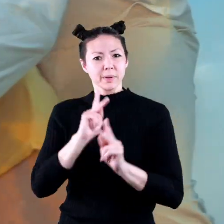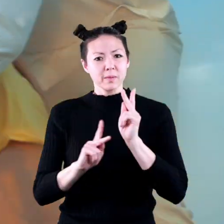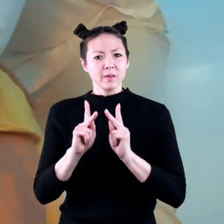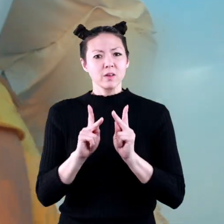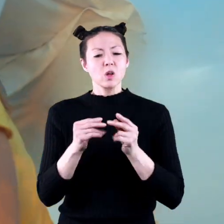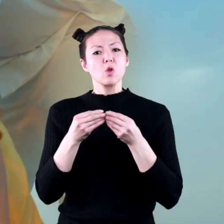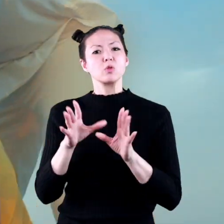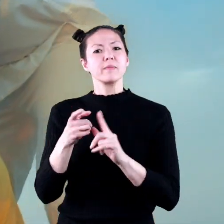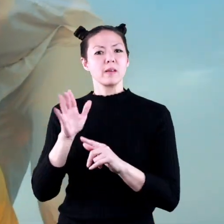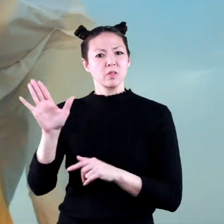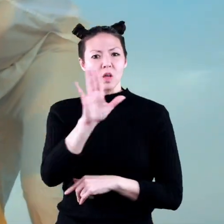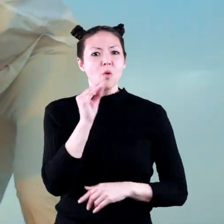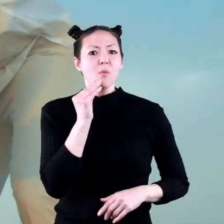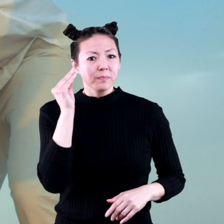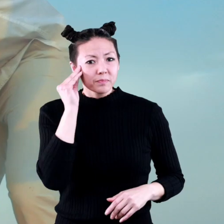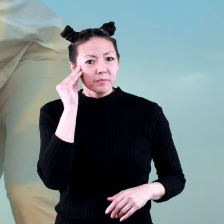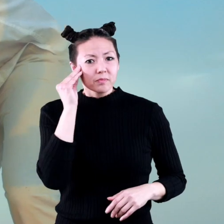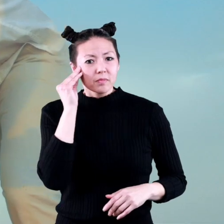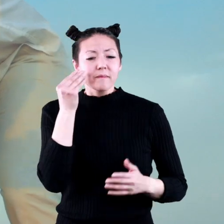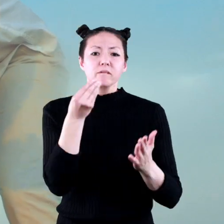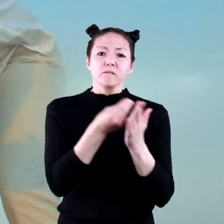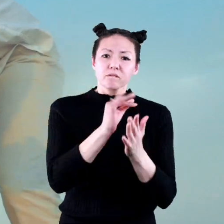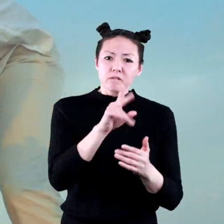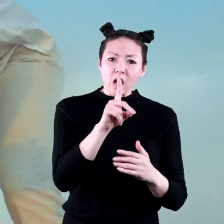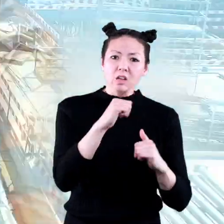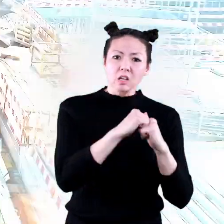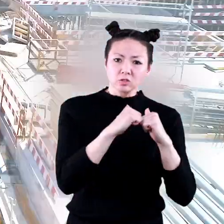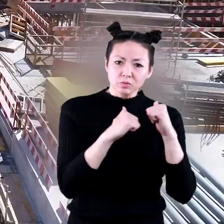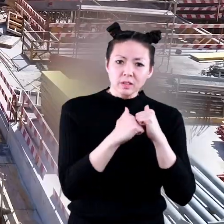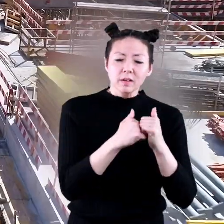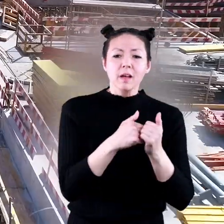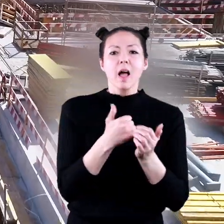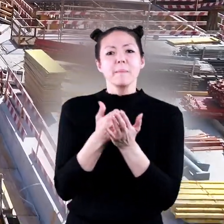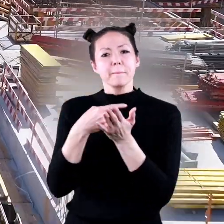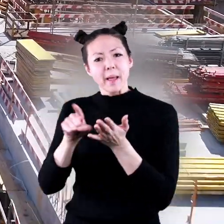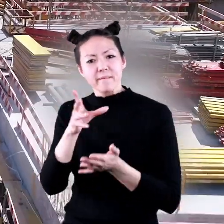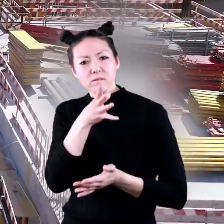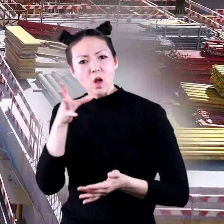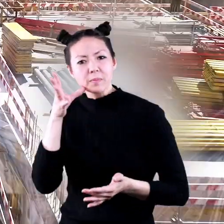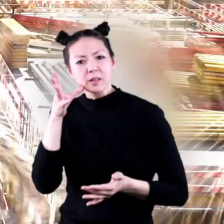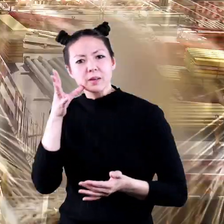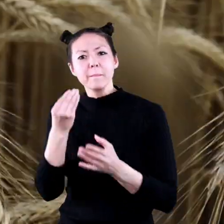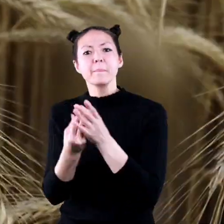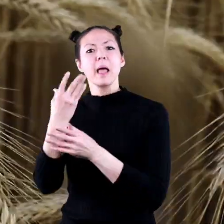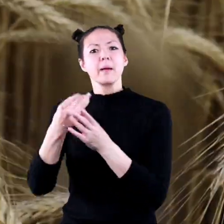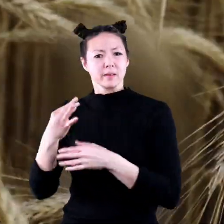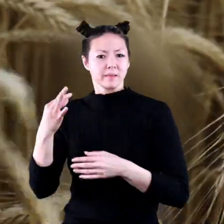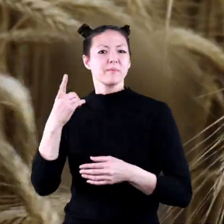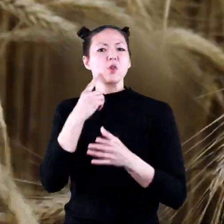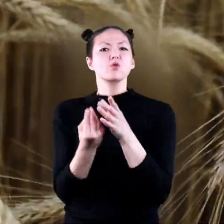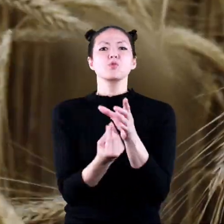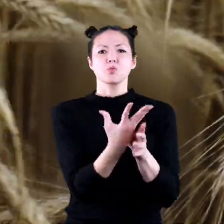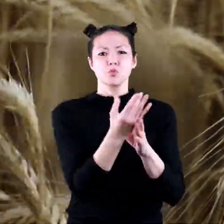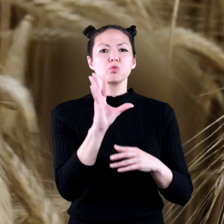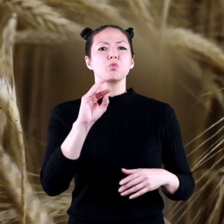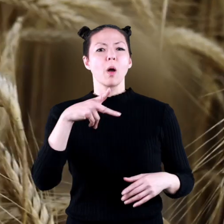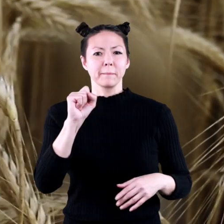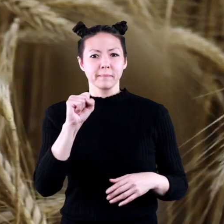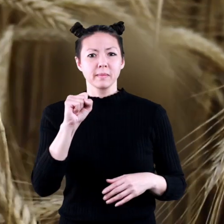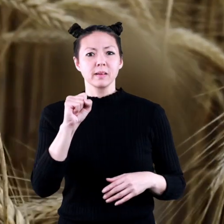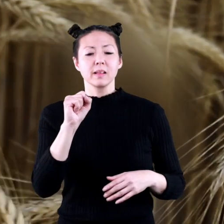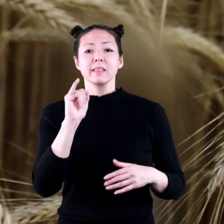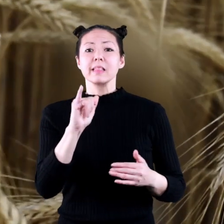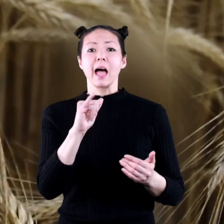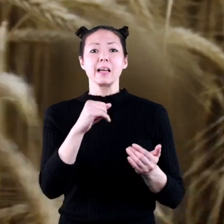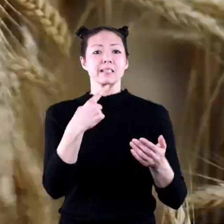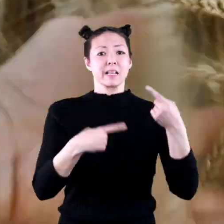were also programs to protect people from losing their homes, fund construction projects, and pay farmers to plant beneficial